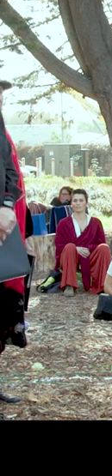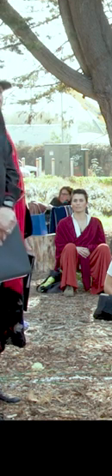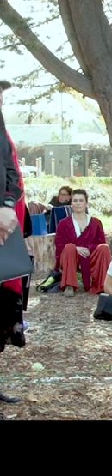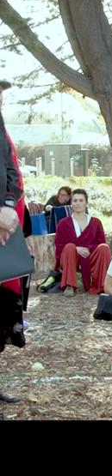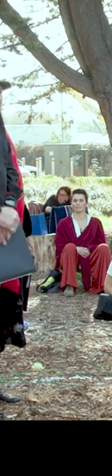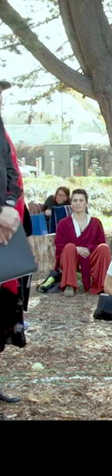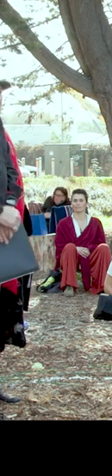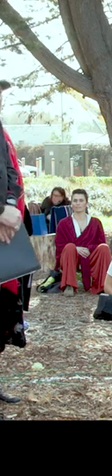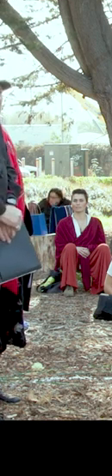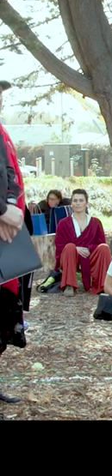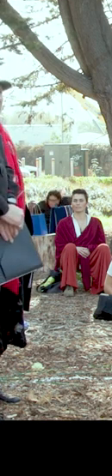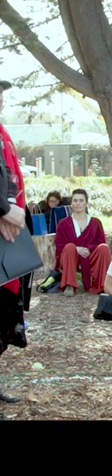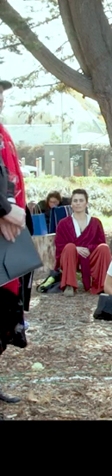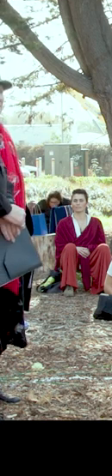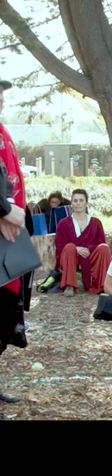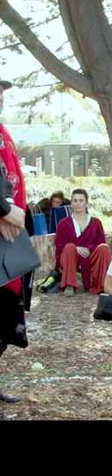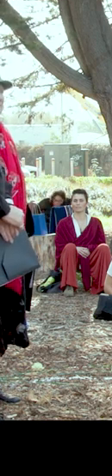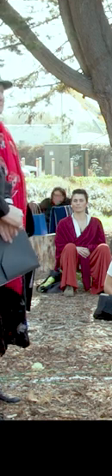Ibrahim Nabulsi,